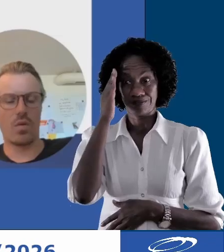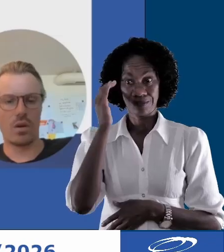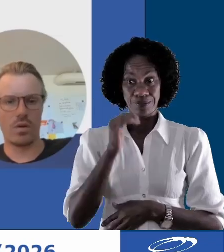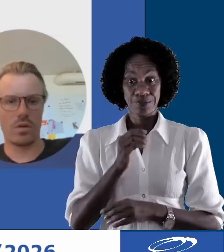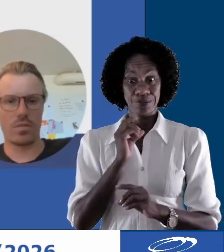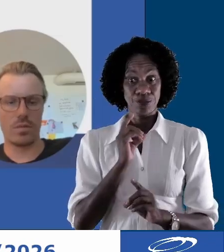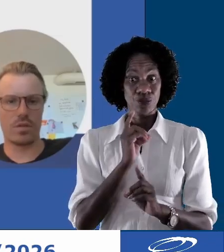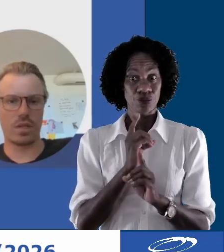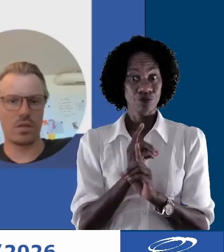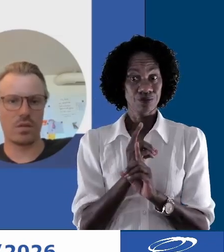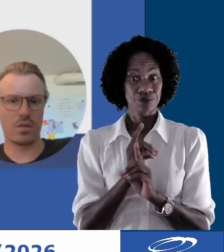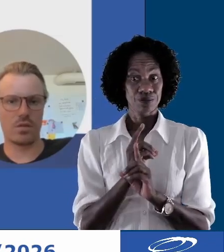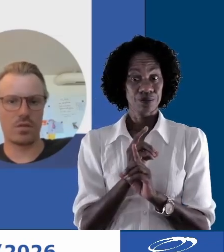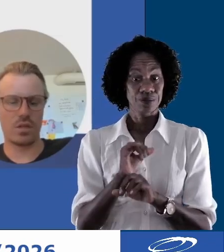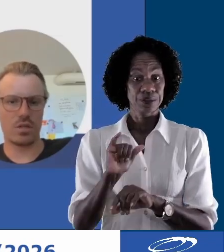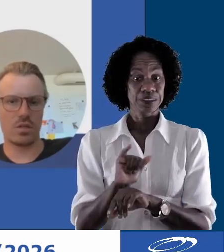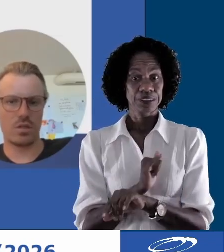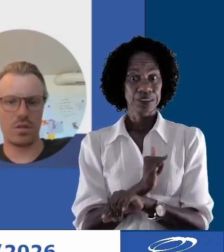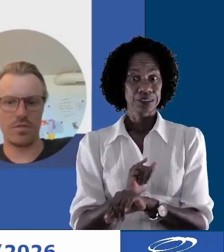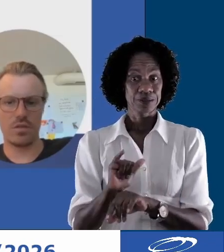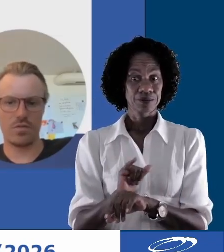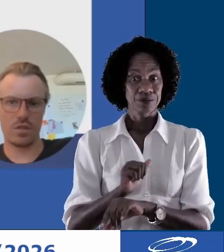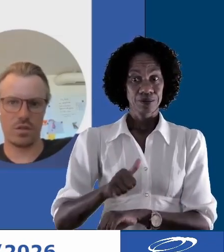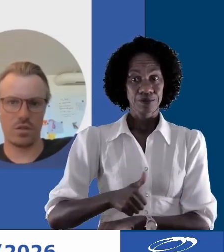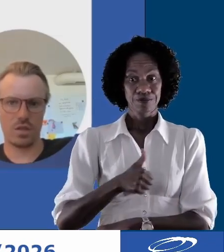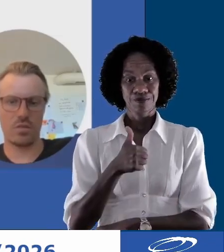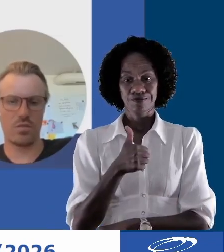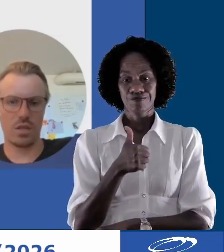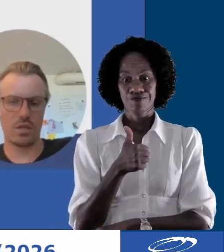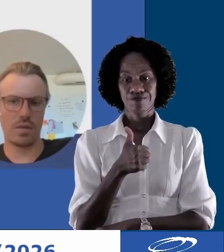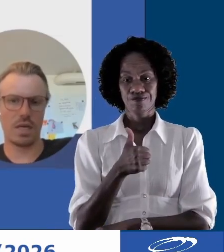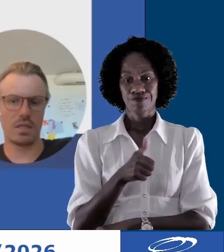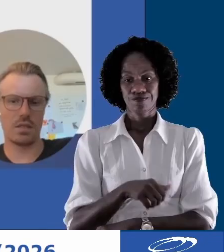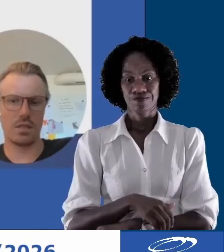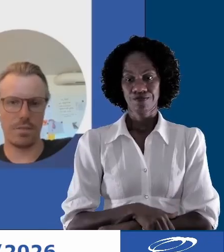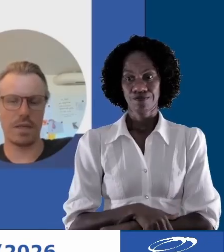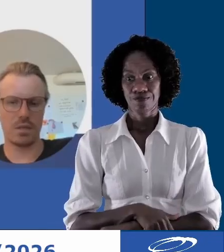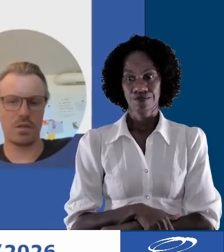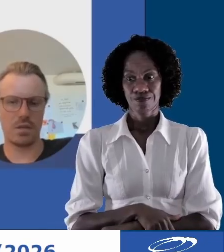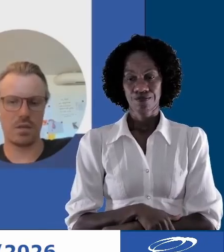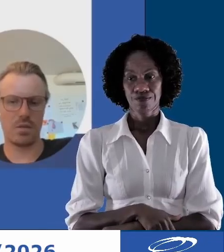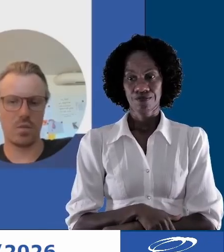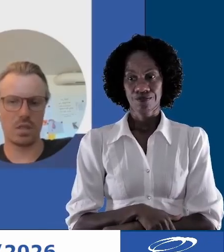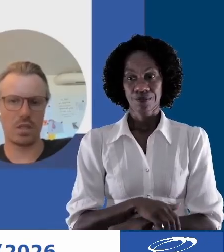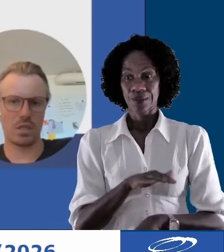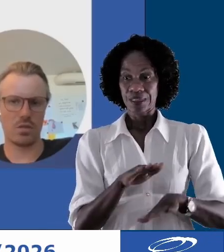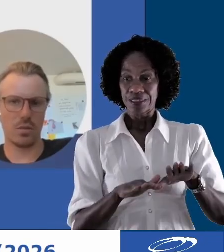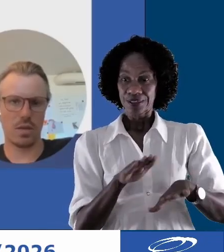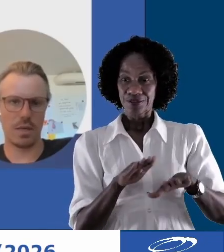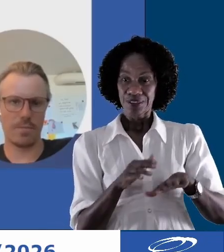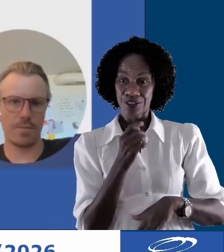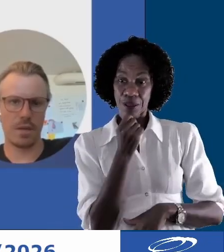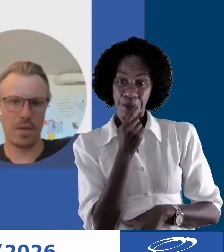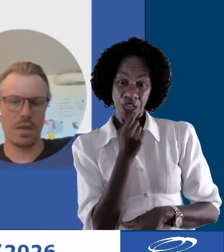or the presented concentrations, if it's sufficient or not, really depends on which target you